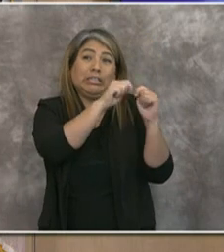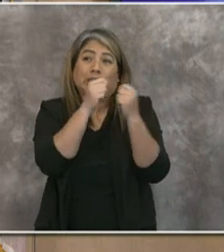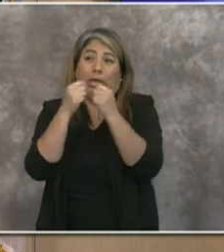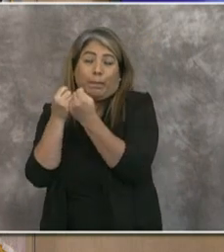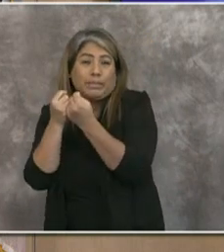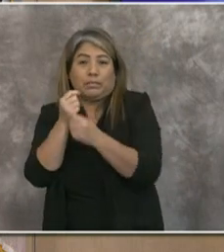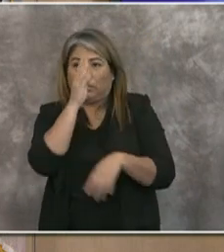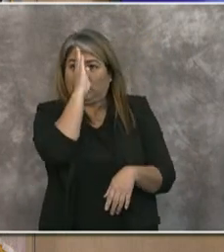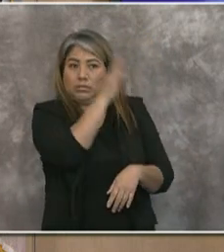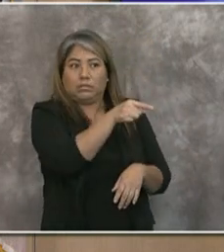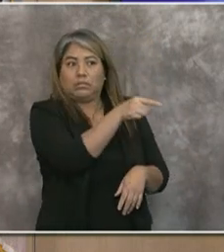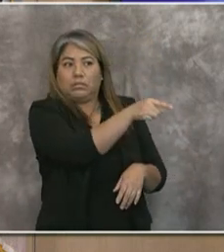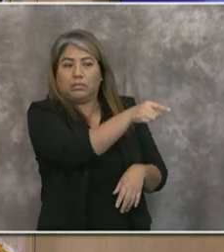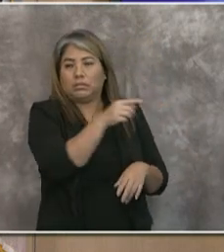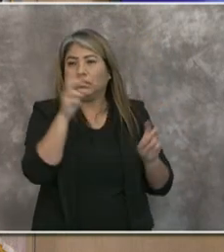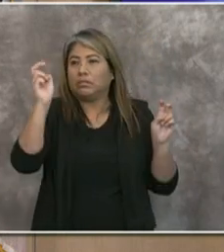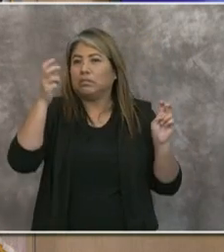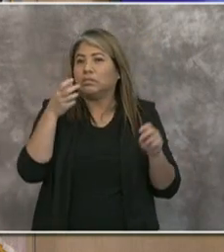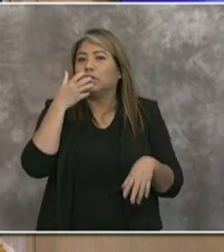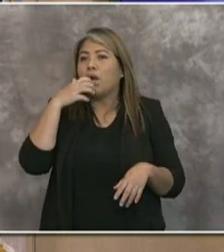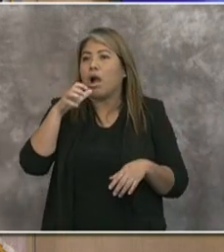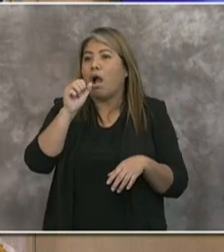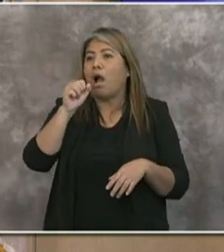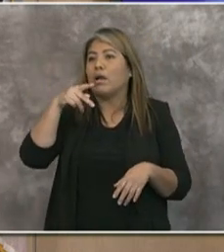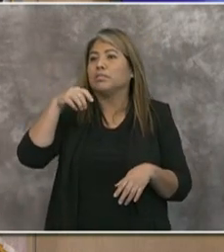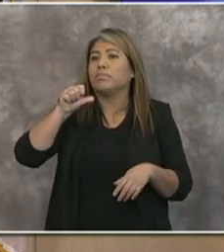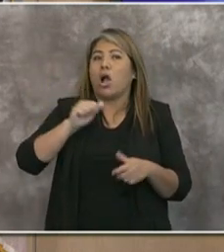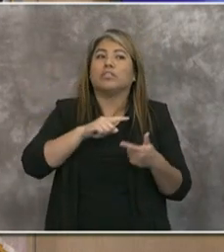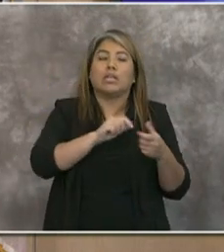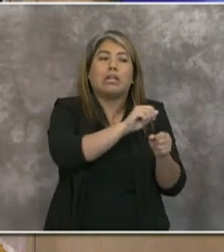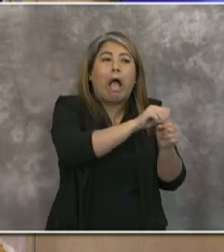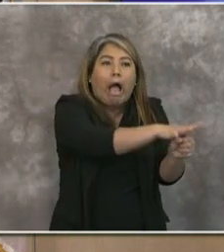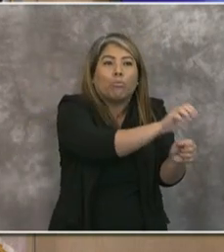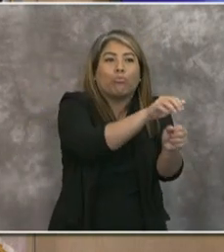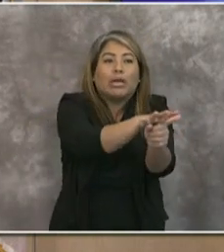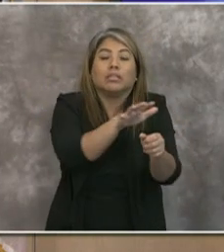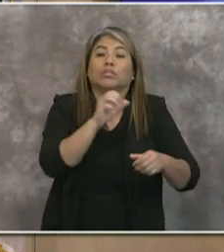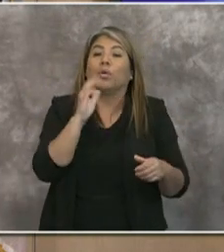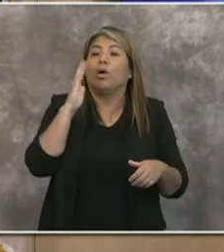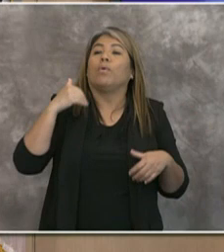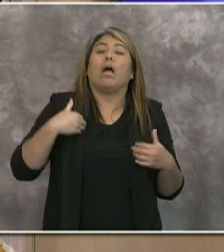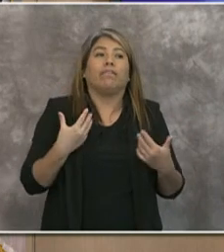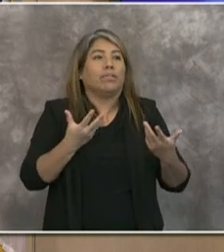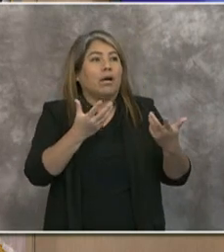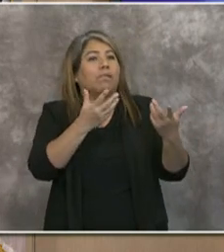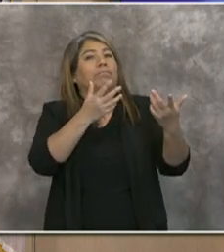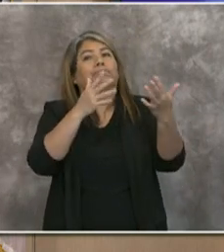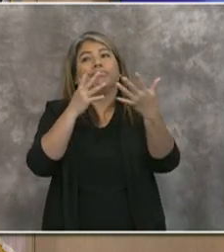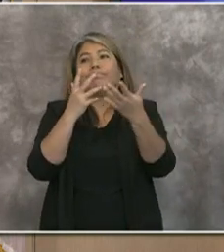directly to where the hot spots and outbreaks are. And this will cross over any type of socioeconomical